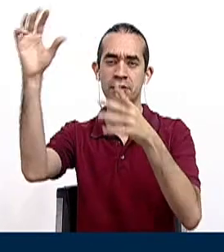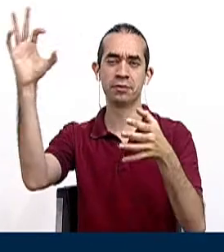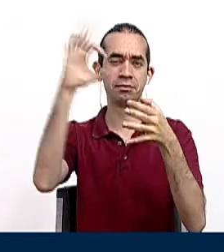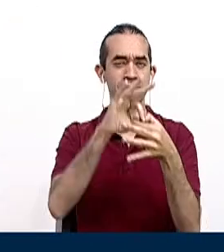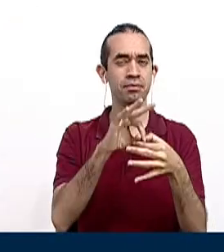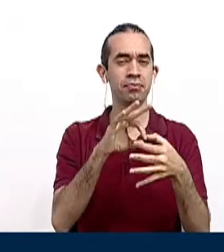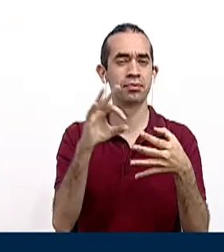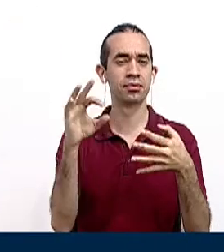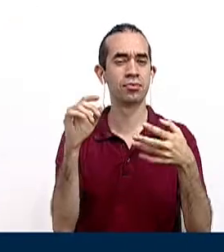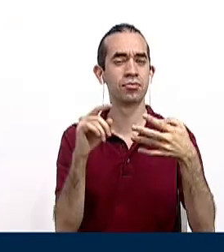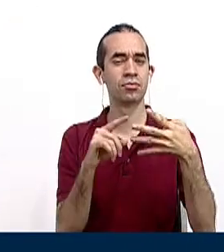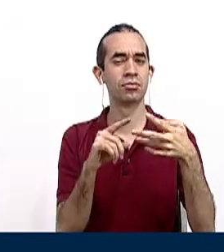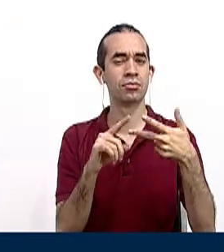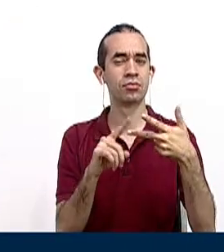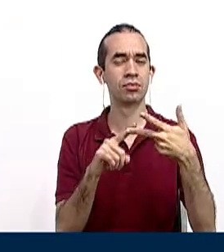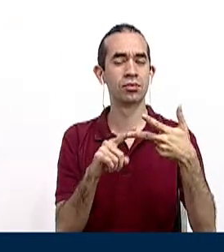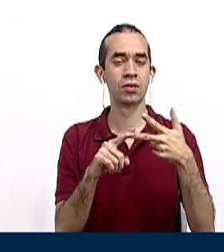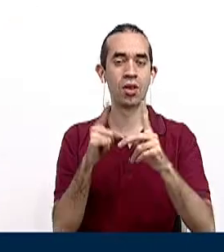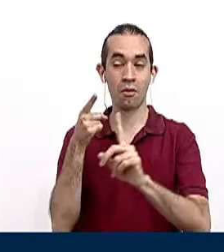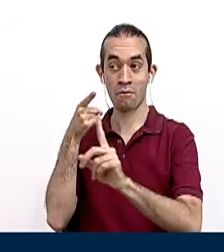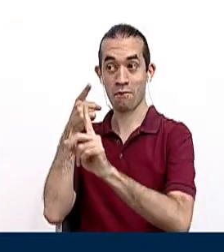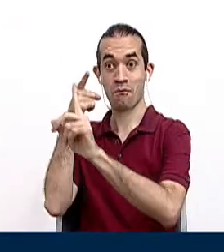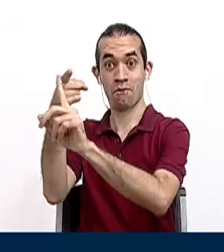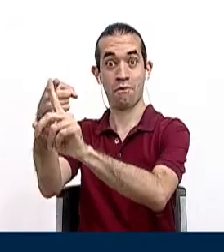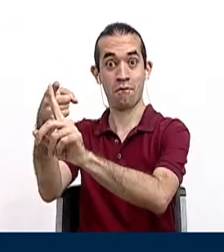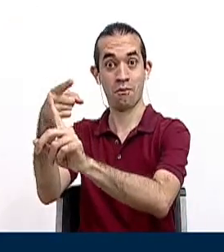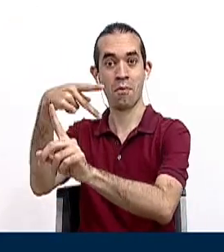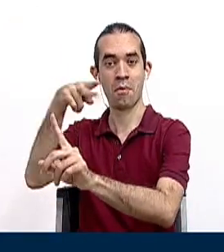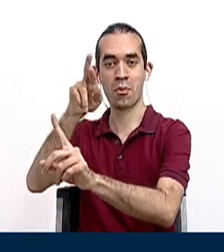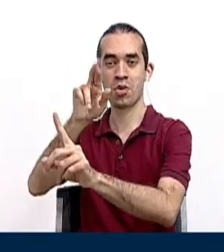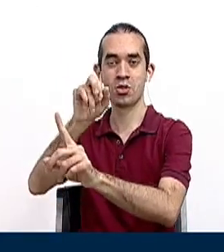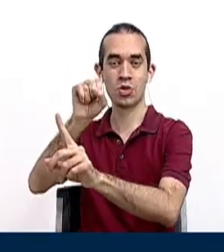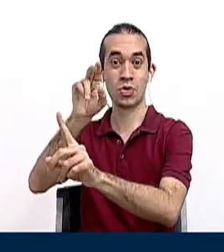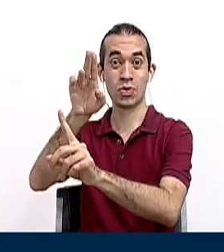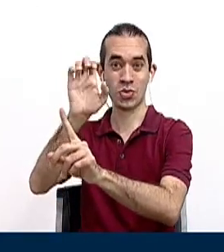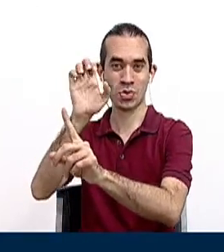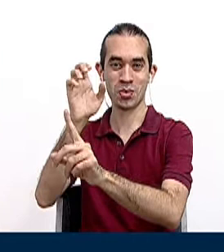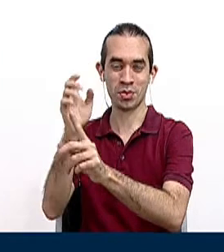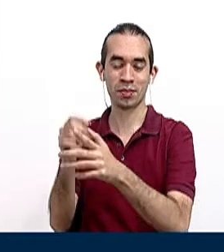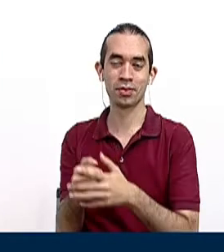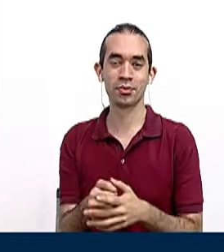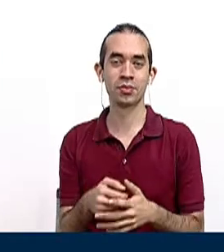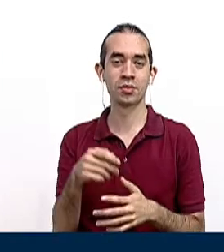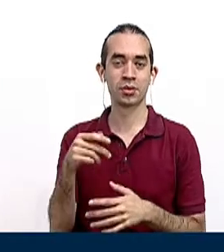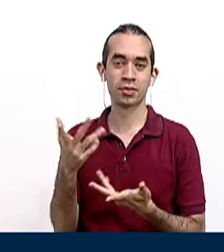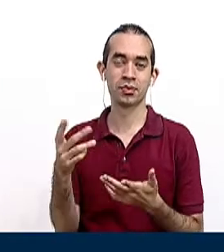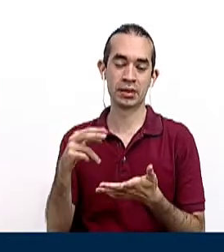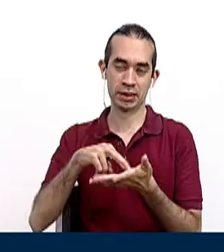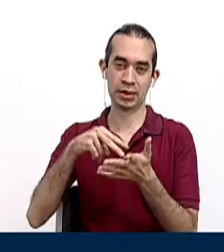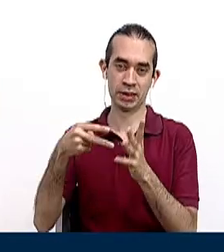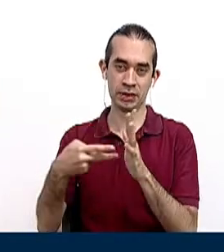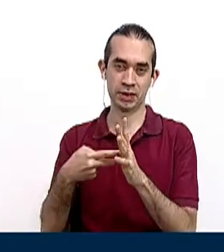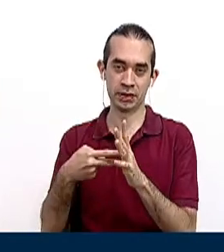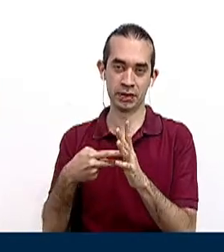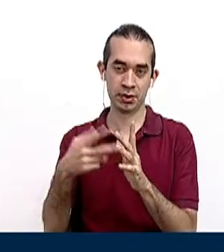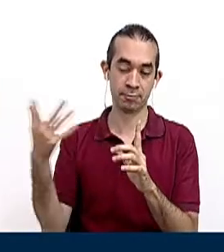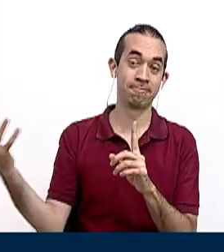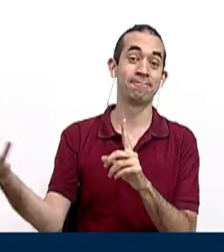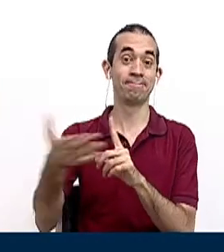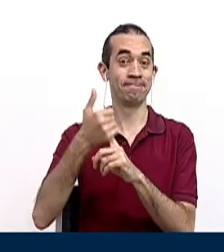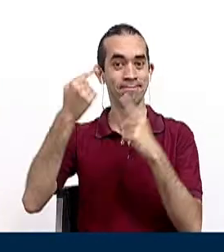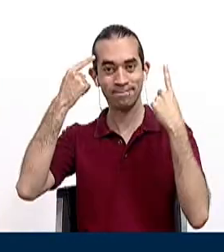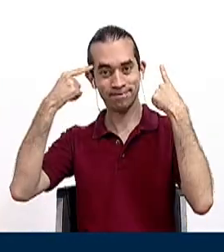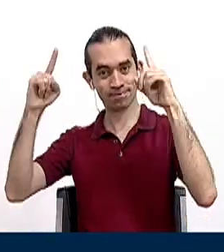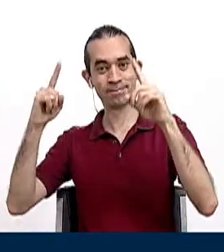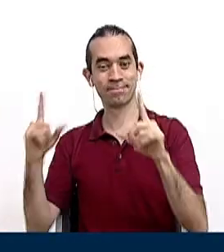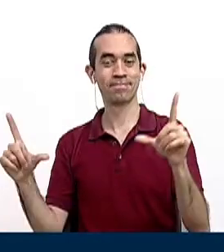answer. Pursue. If you want to pursue a college degree, so pursue in this case is to obtain a